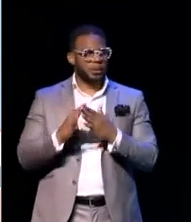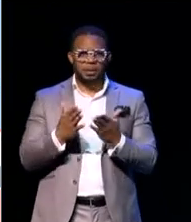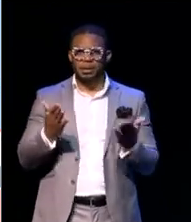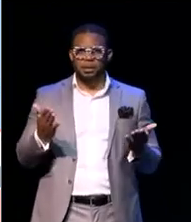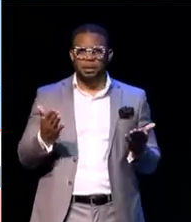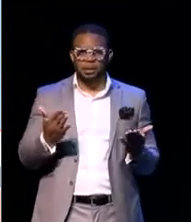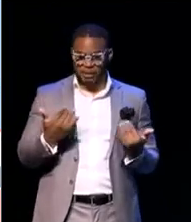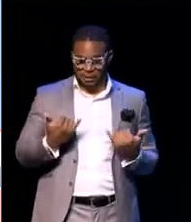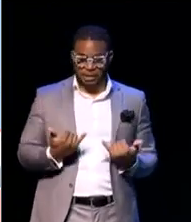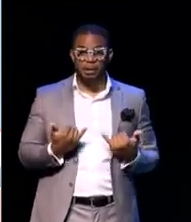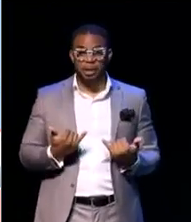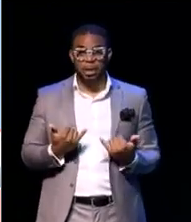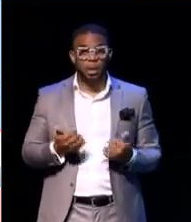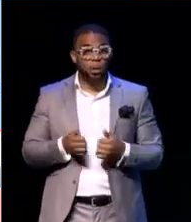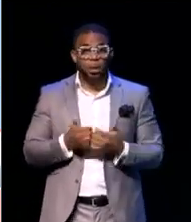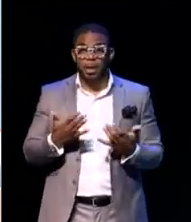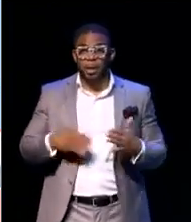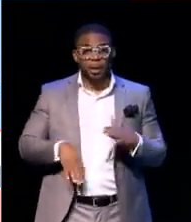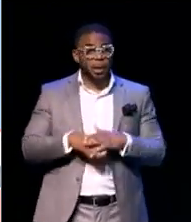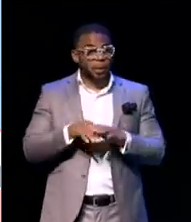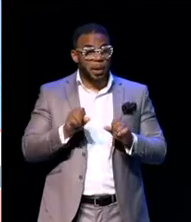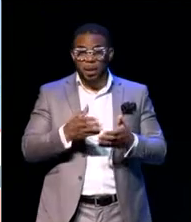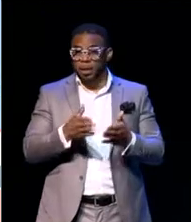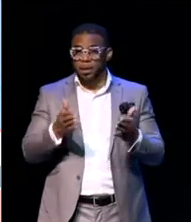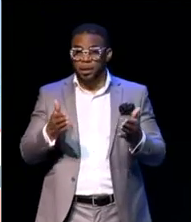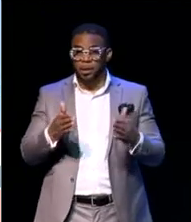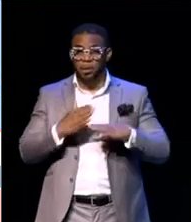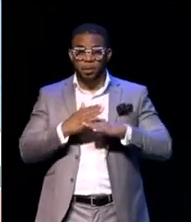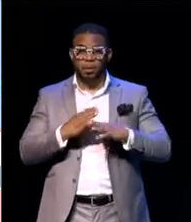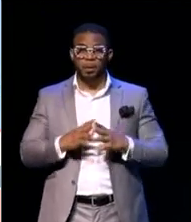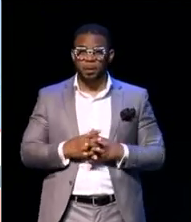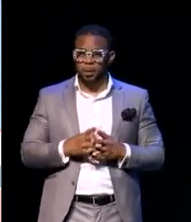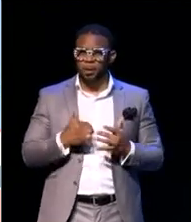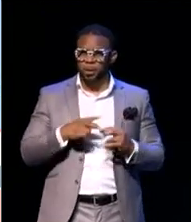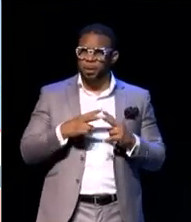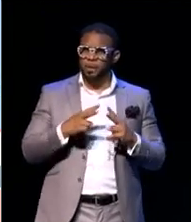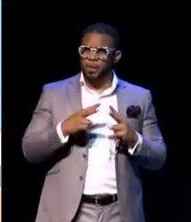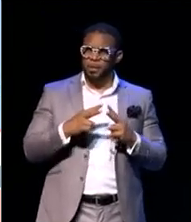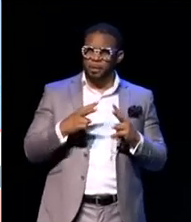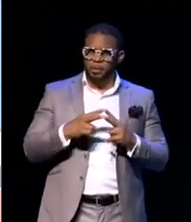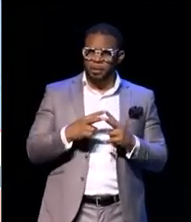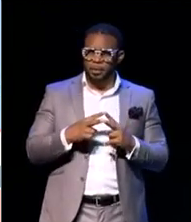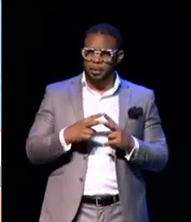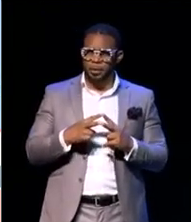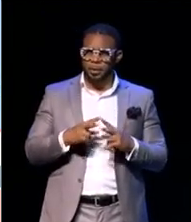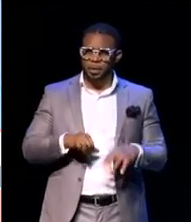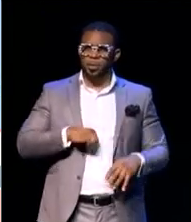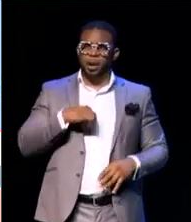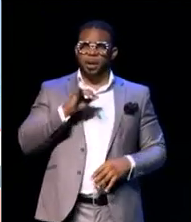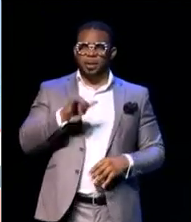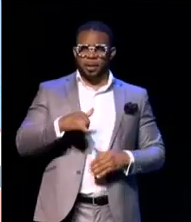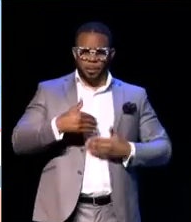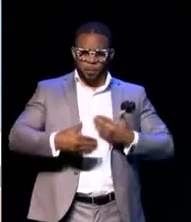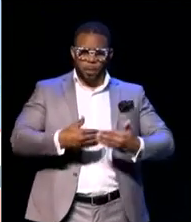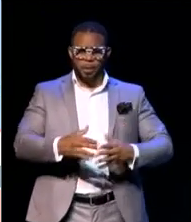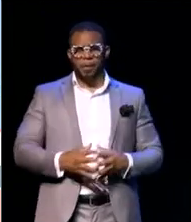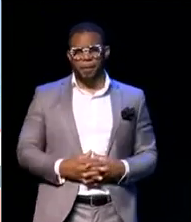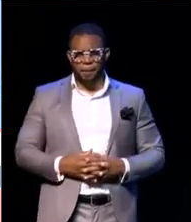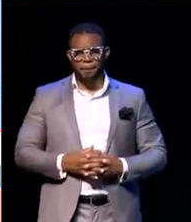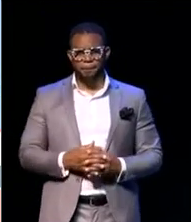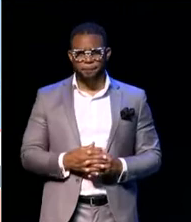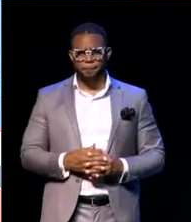city today without capacity restrictions. So we're very, very proud of that progress.